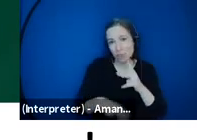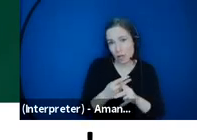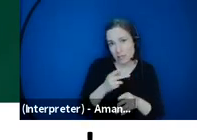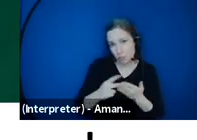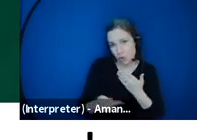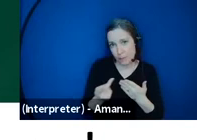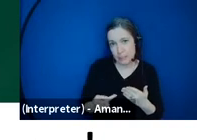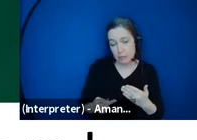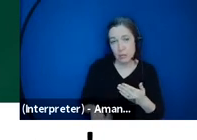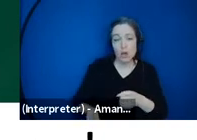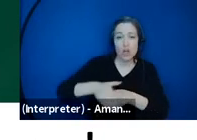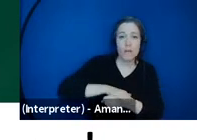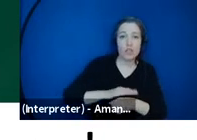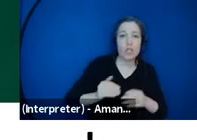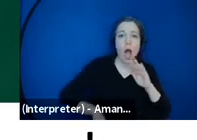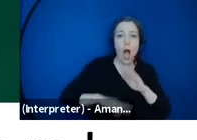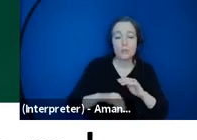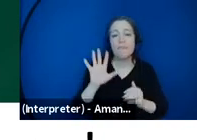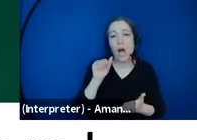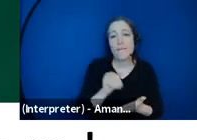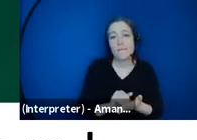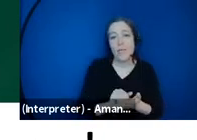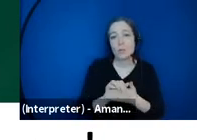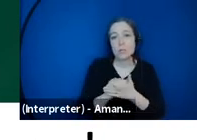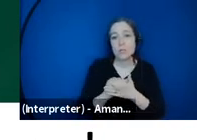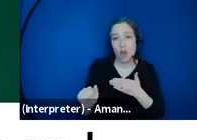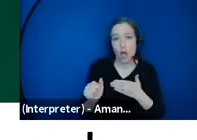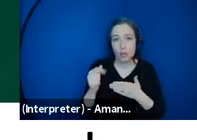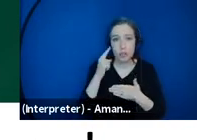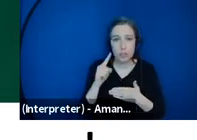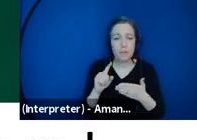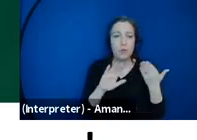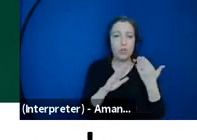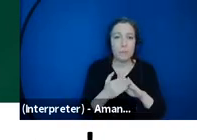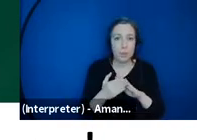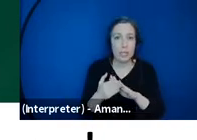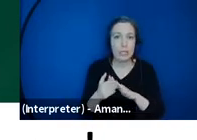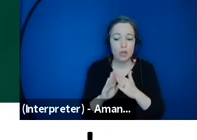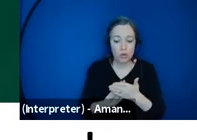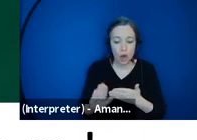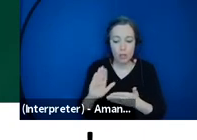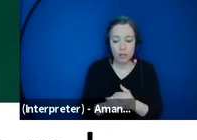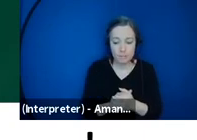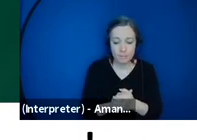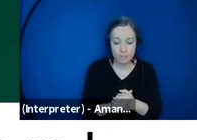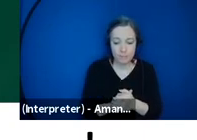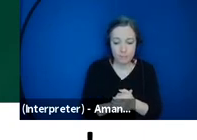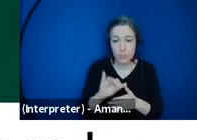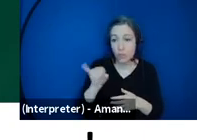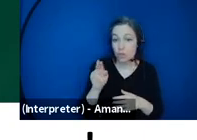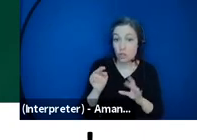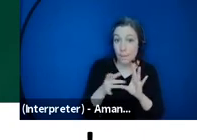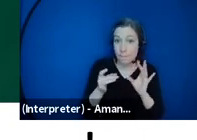cover up to $5,000 worth of tuition and fees at a community college level. Now, as Jen mentioned, we do have very affordable